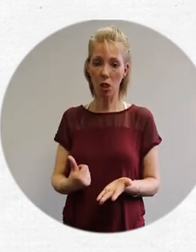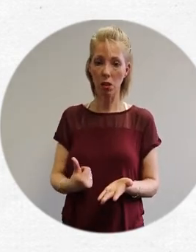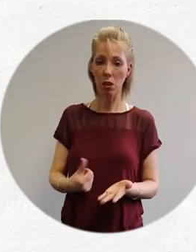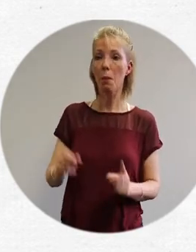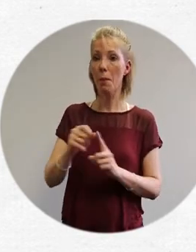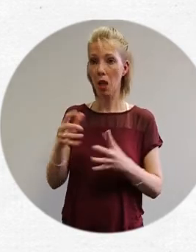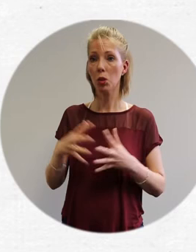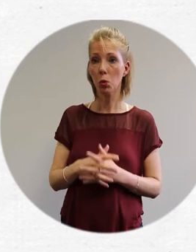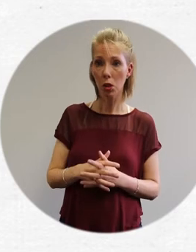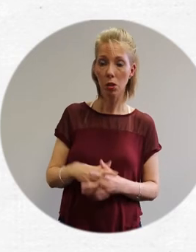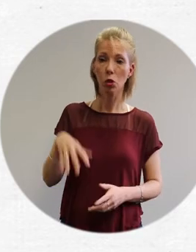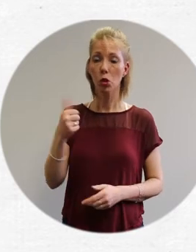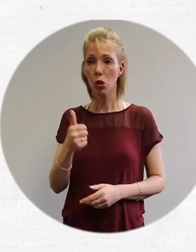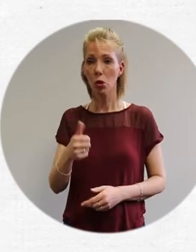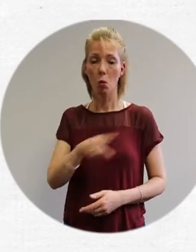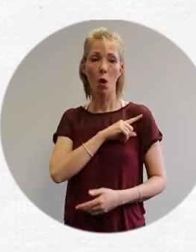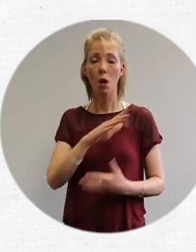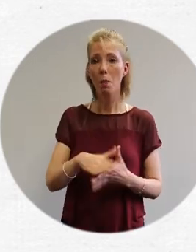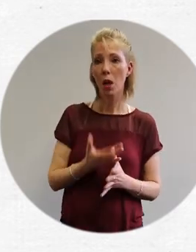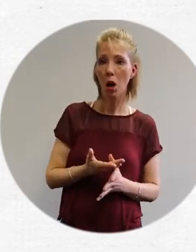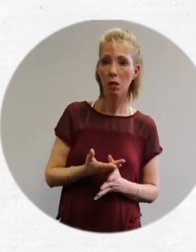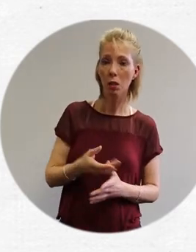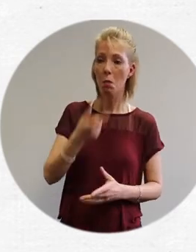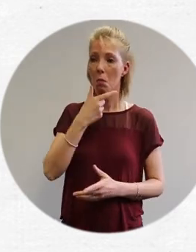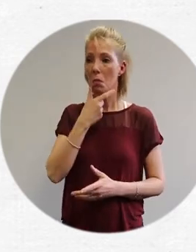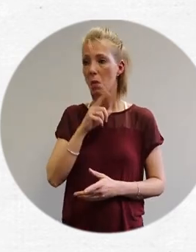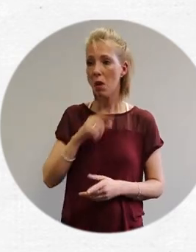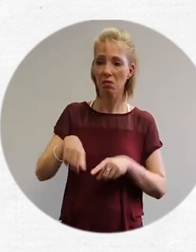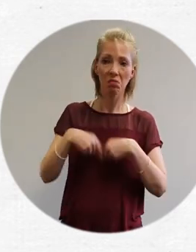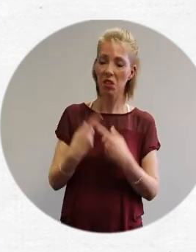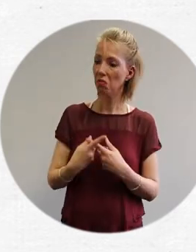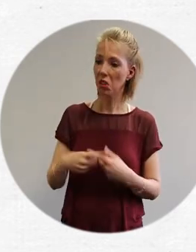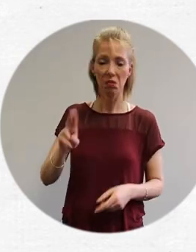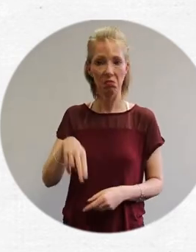This way no one can access your information apart from you.